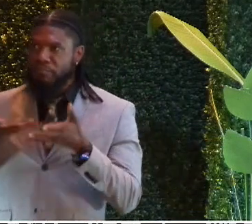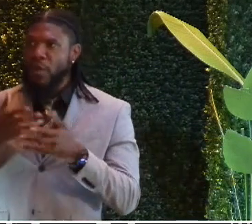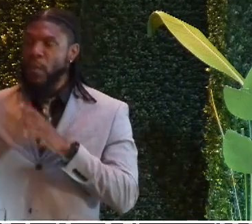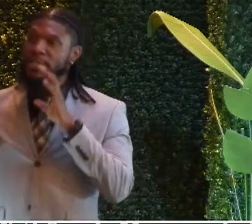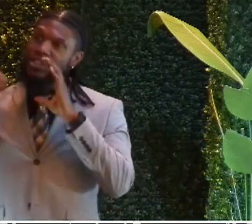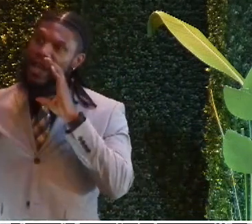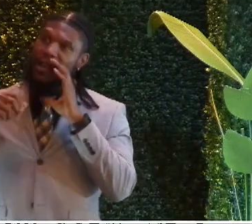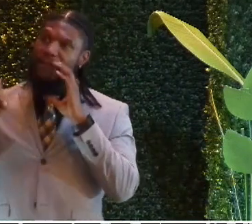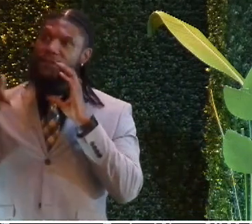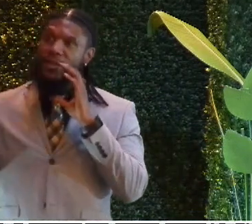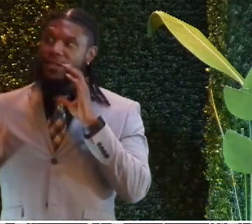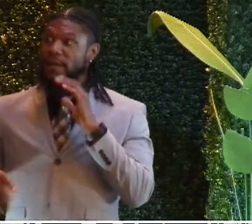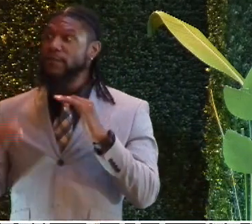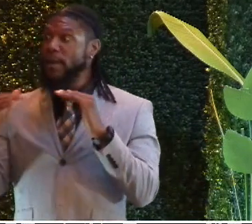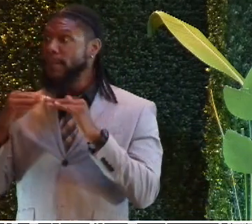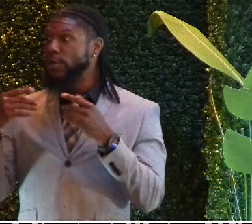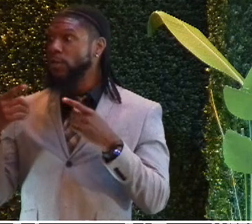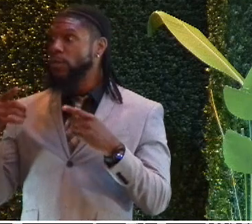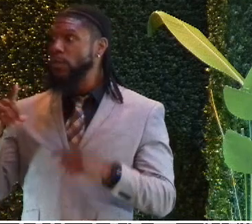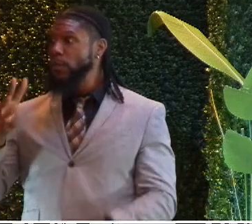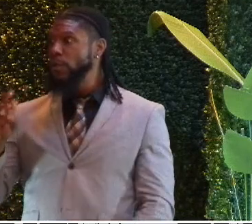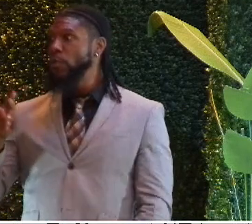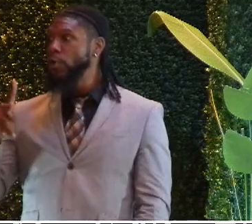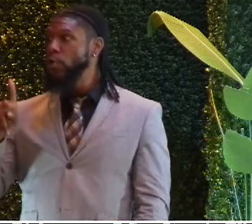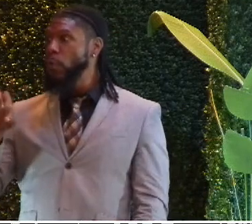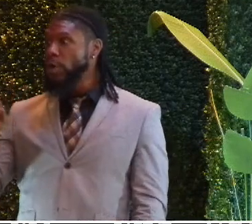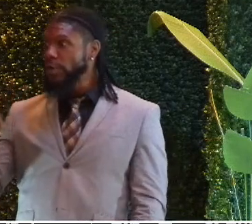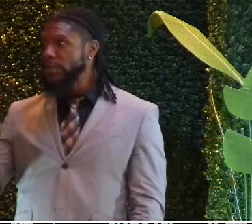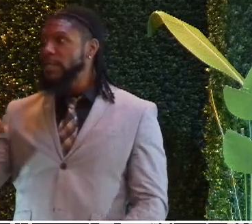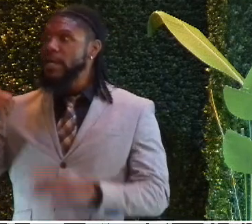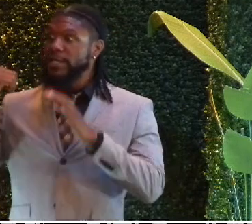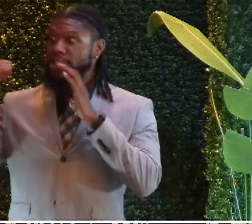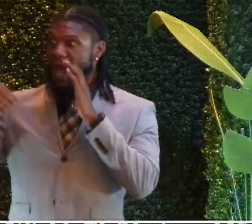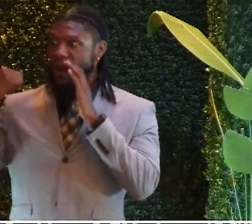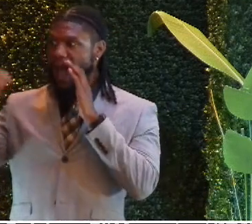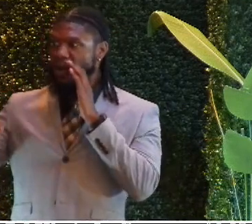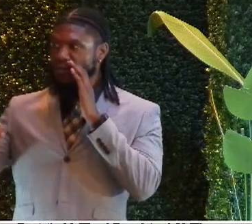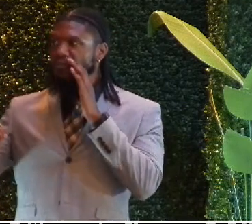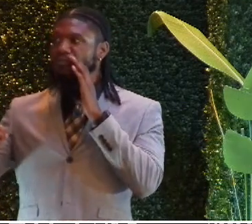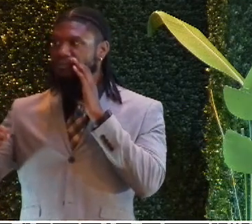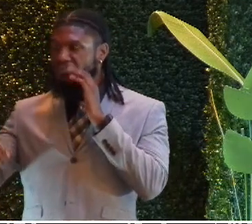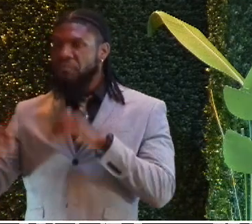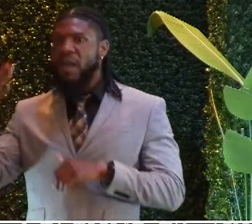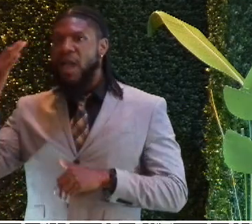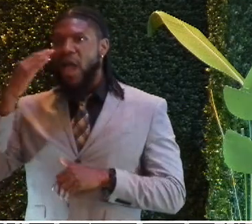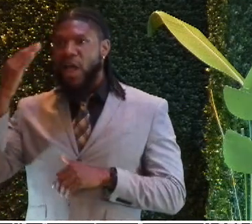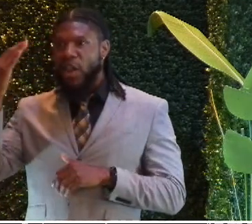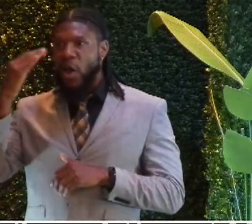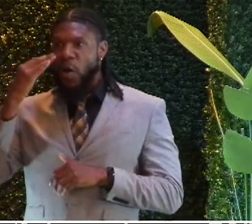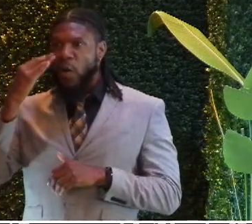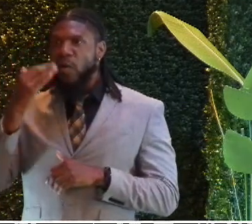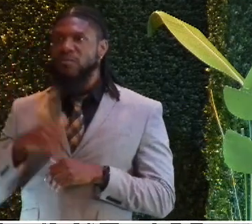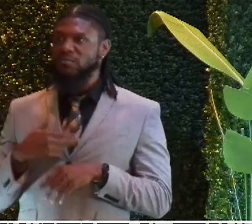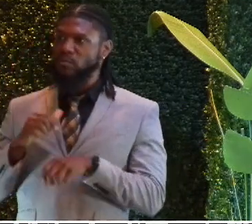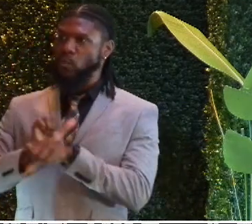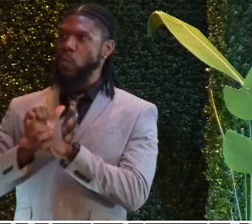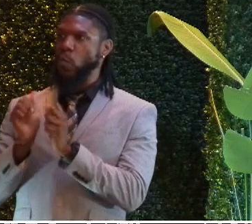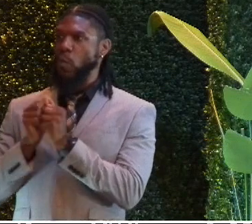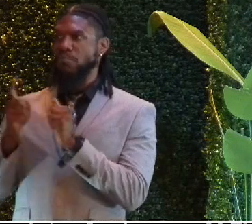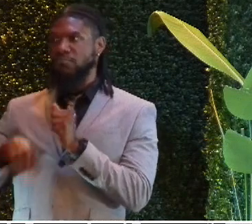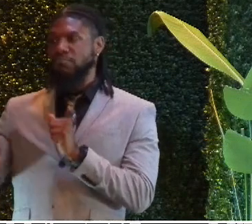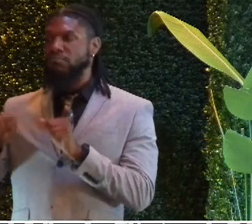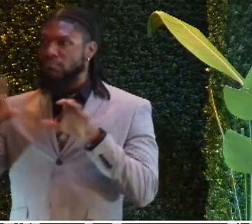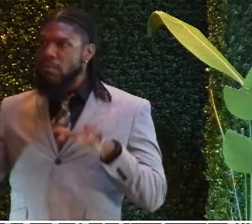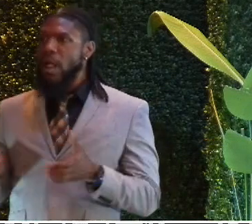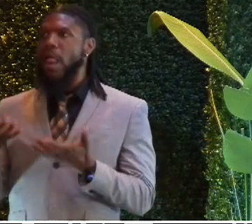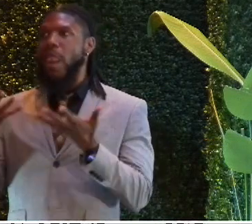Philadelphia Printworks. Shout out. I know a lot of us have worked with them and have gotten a lot of great